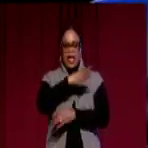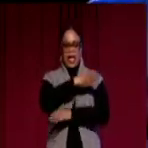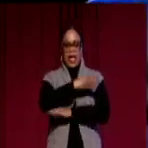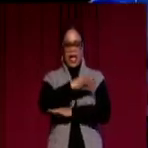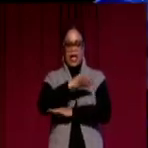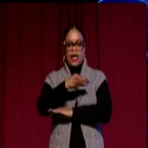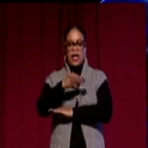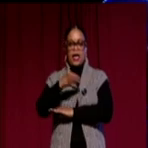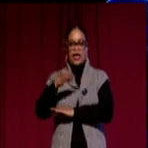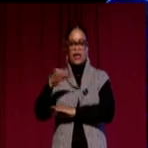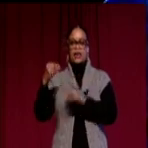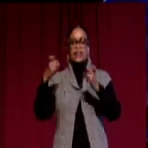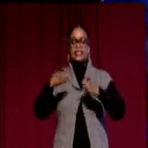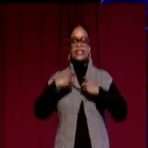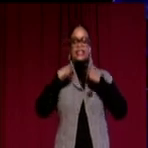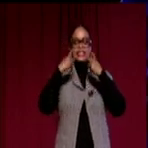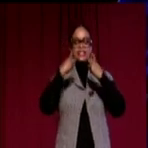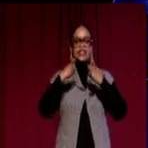And